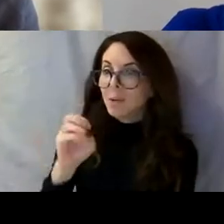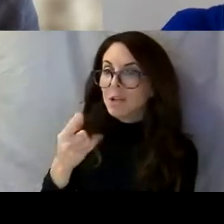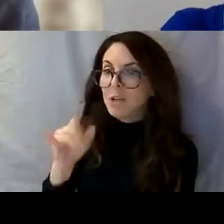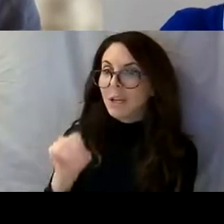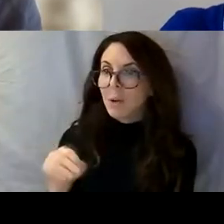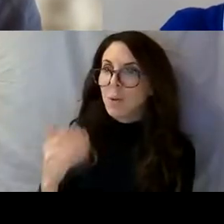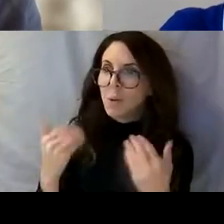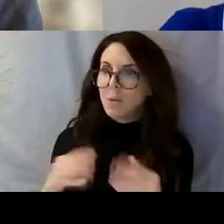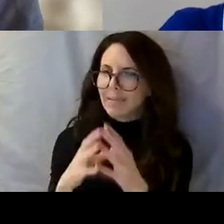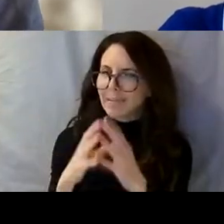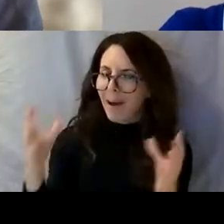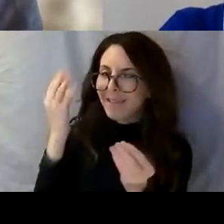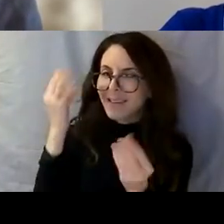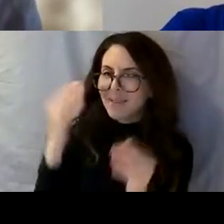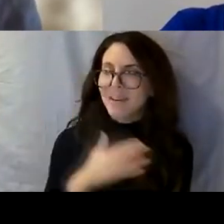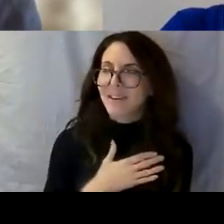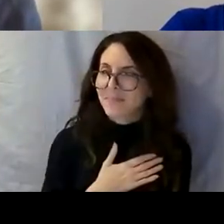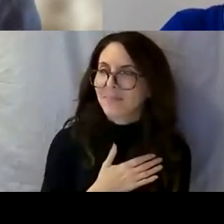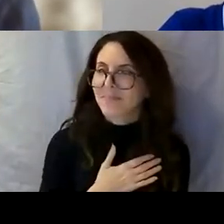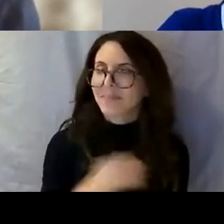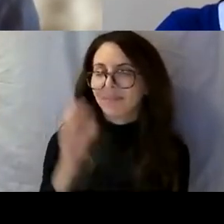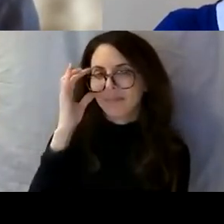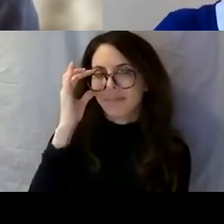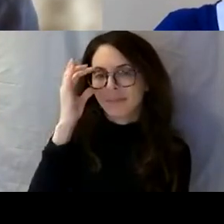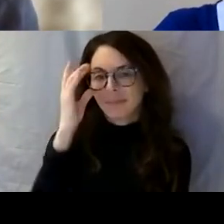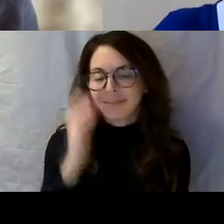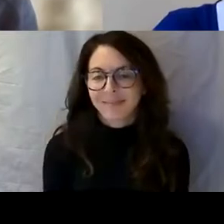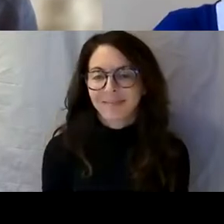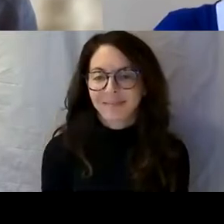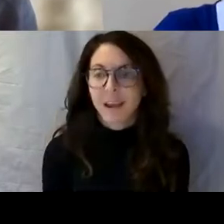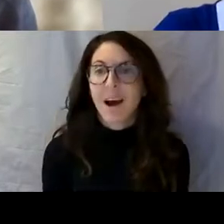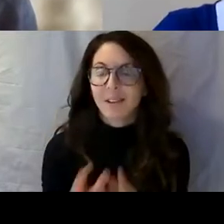was a lot. It was excellent. So much to think about.